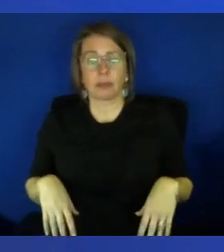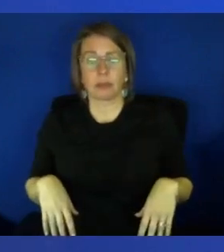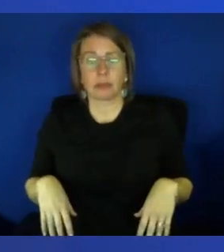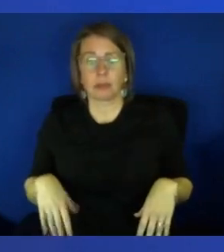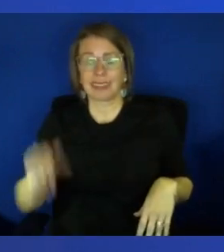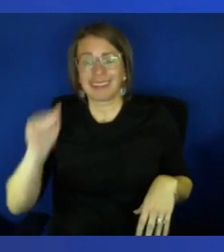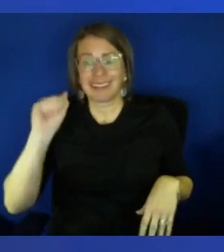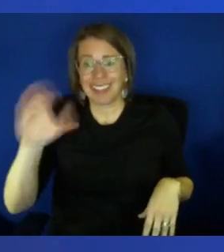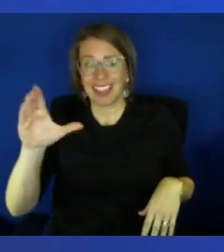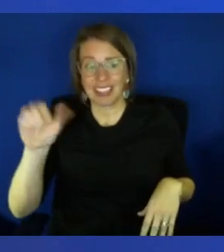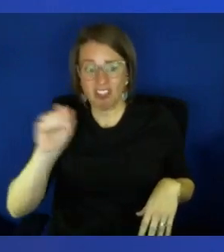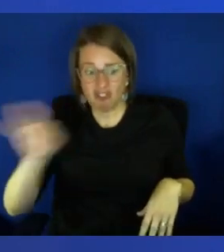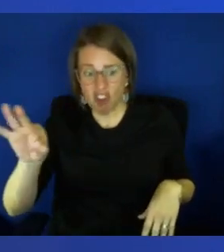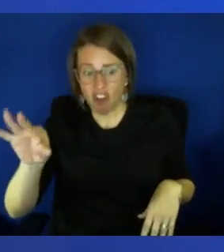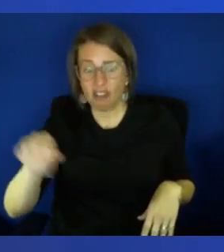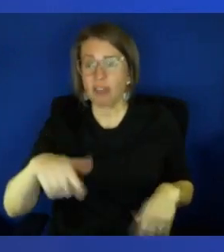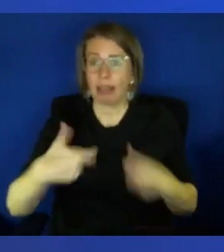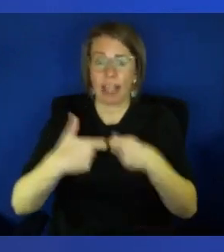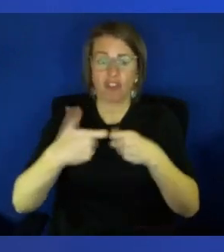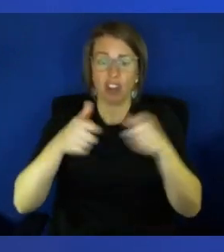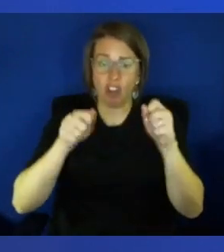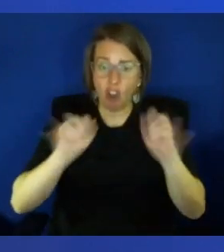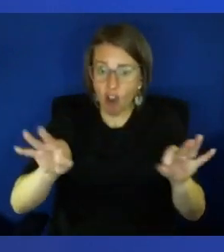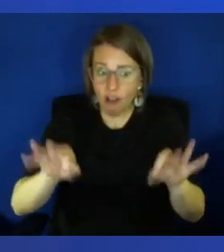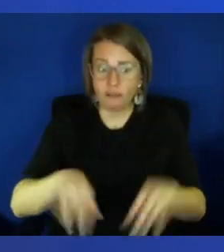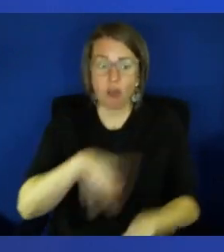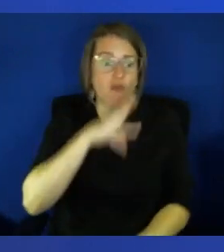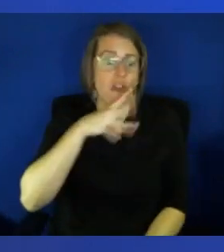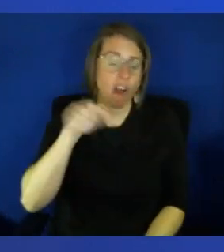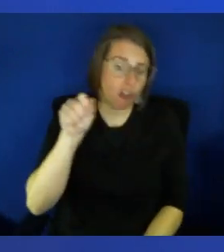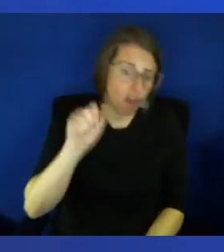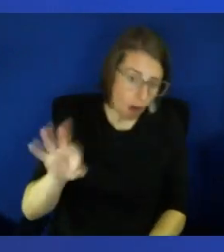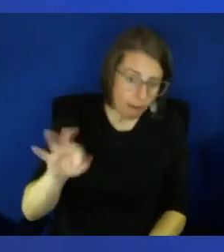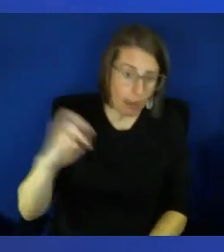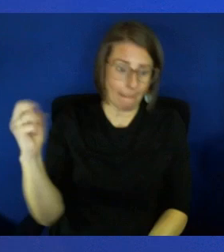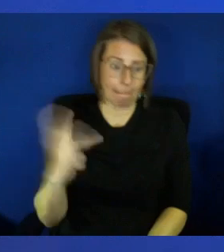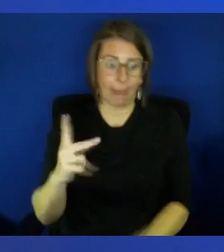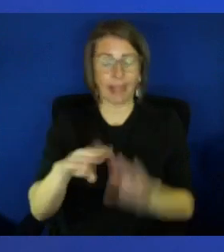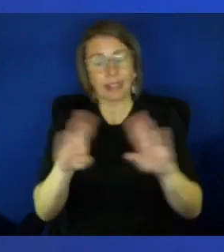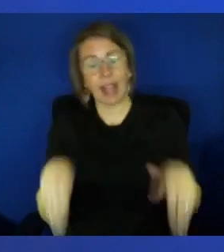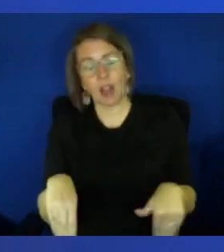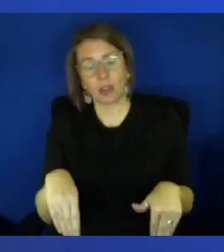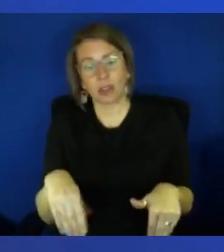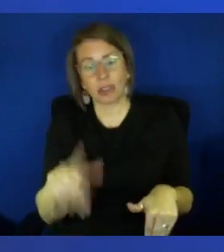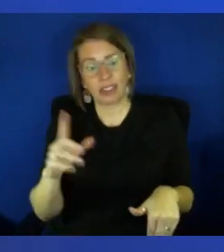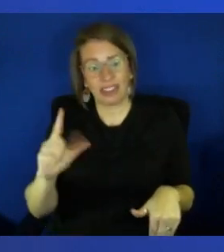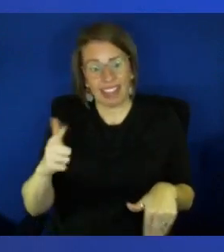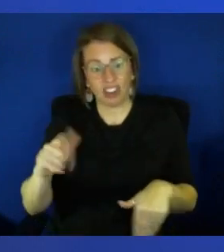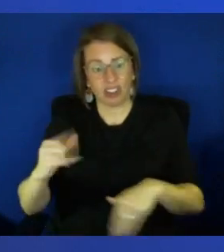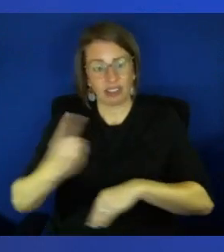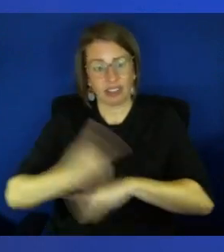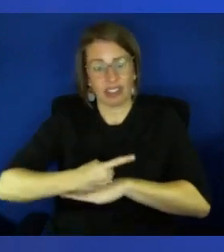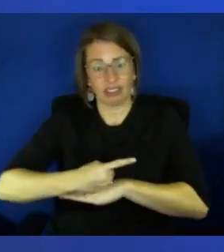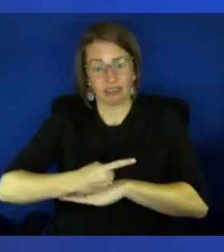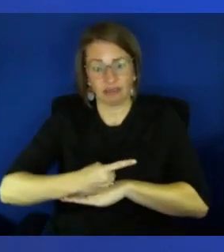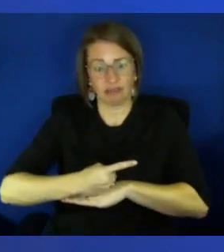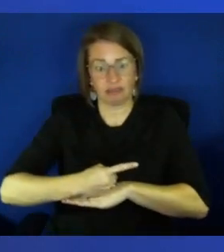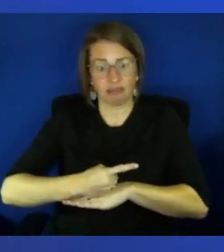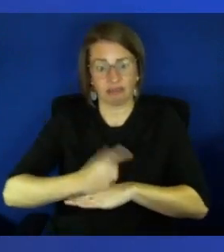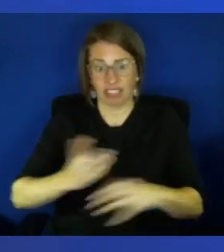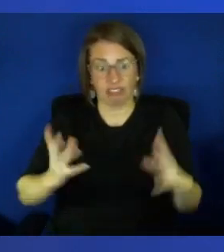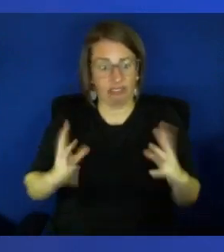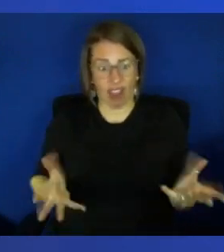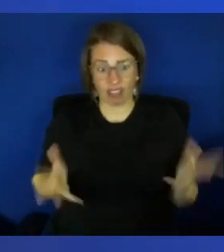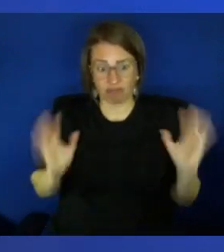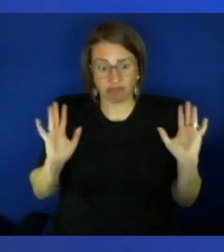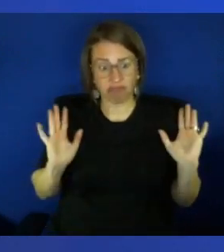conditioner, you turn off your electricity, you turn off the water. When you come back to that house later that day, it's fine. If you come